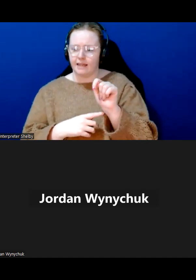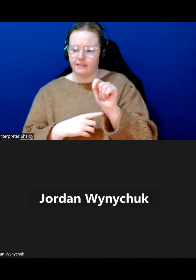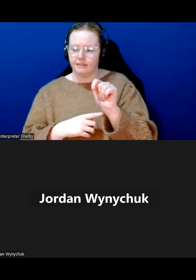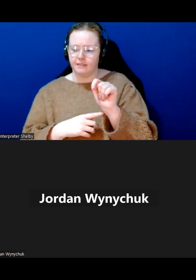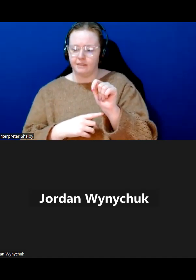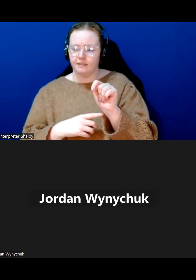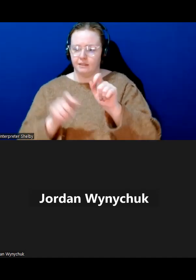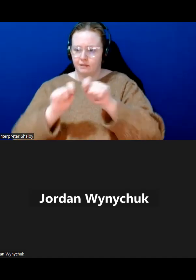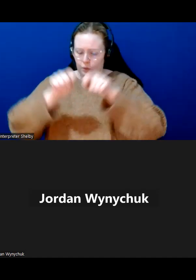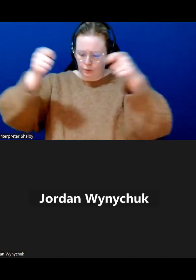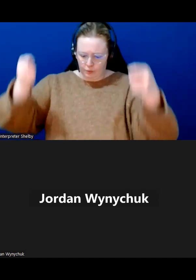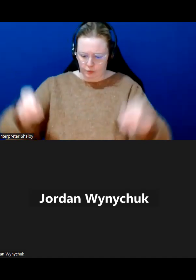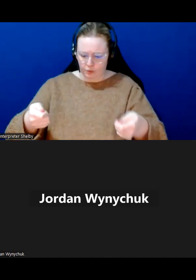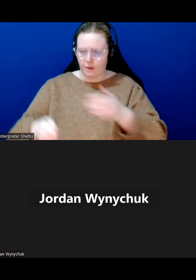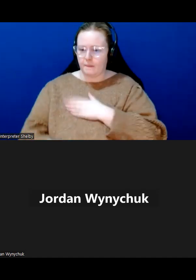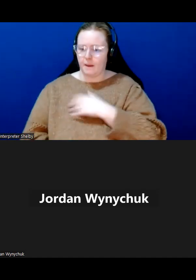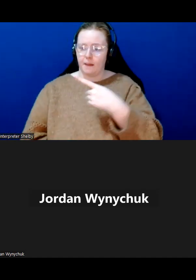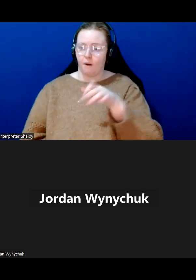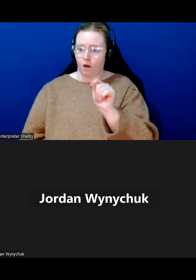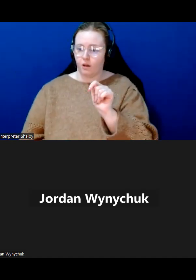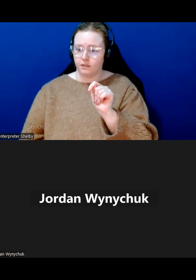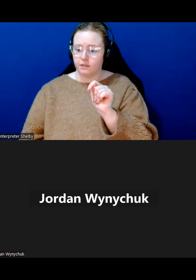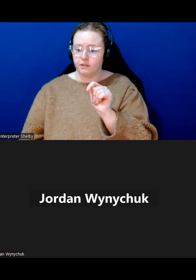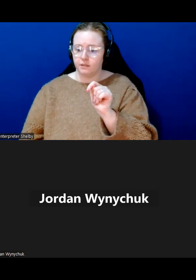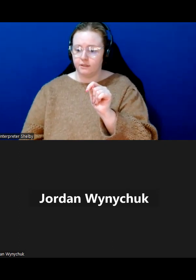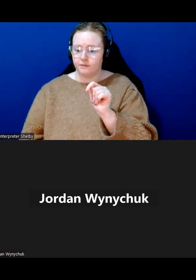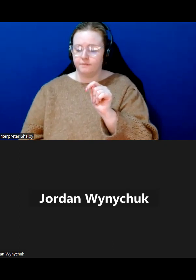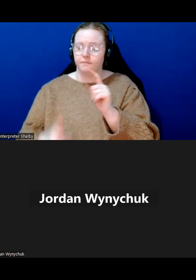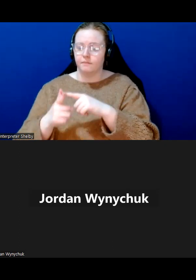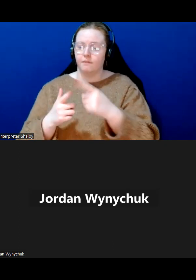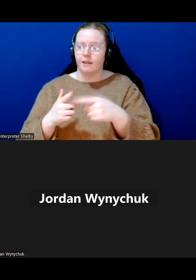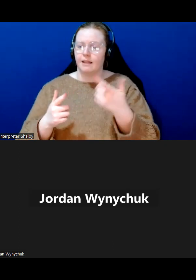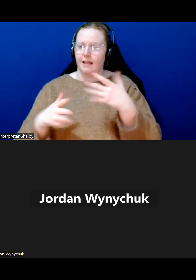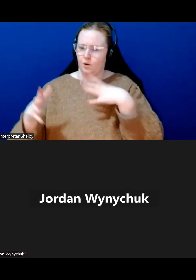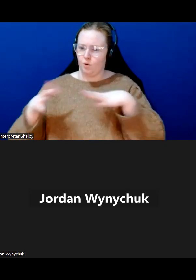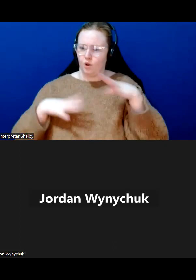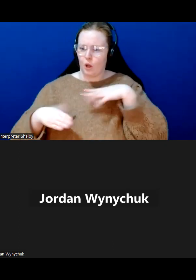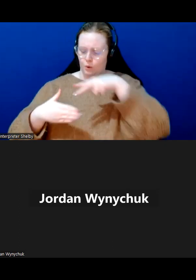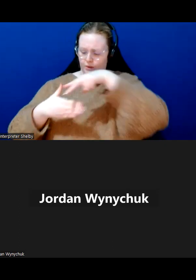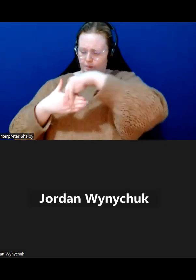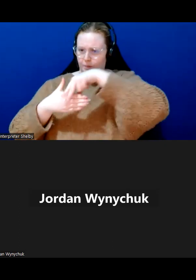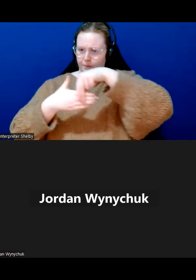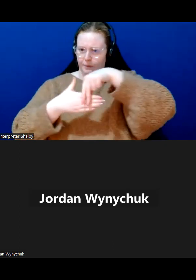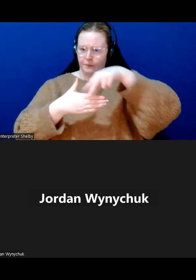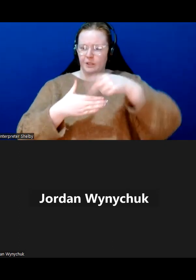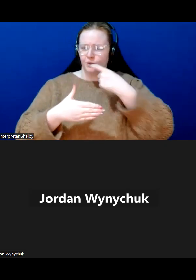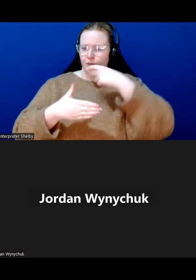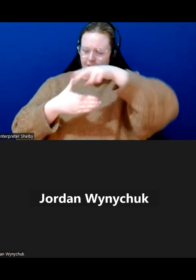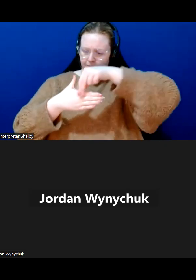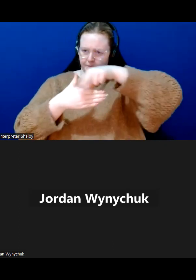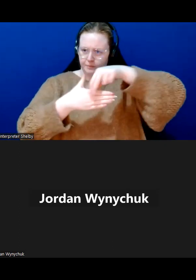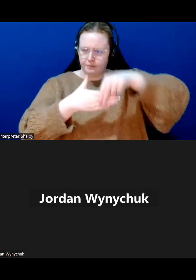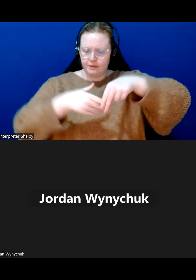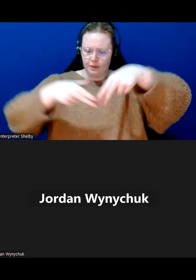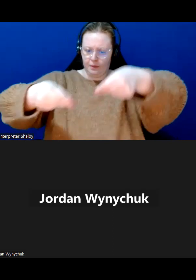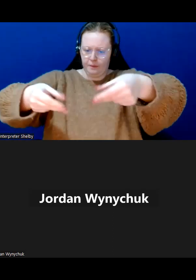my pots and then took clothespins and closed it all the way around the edges of the pot so that the